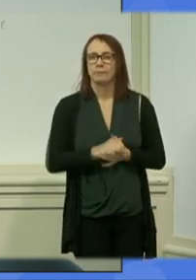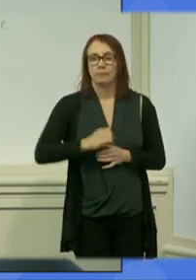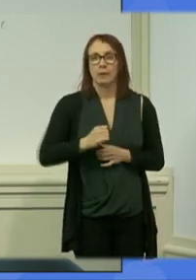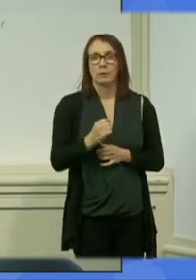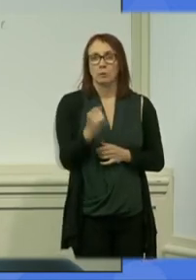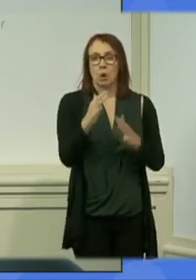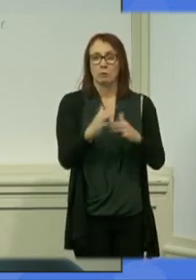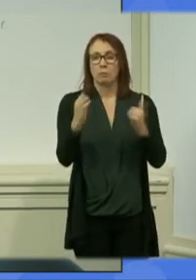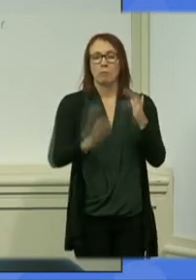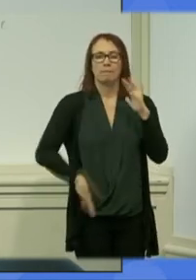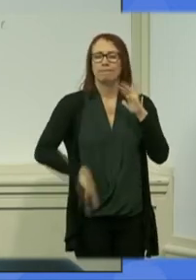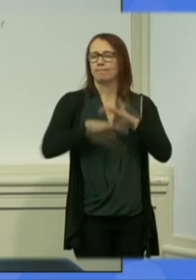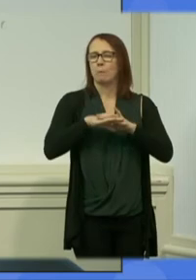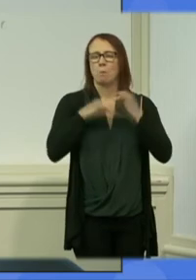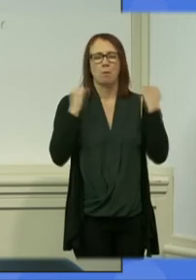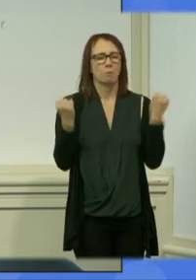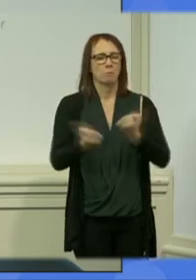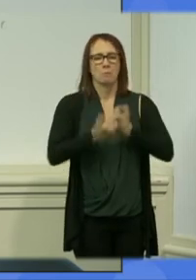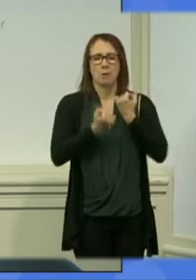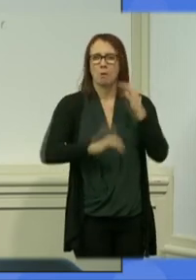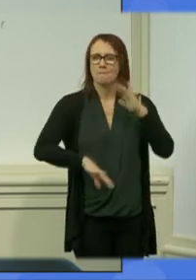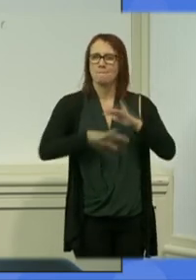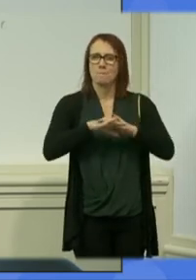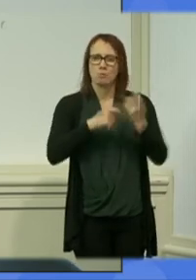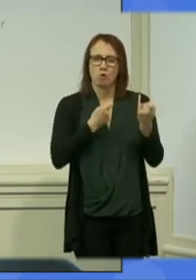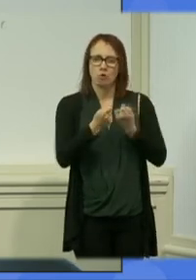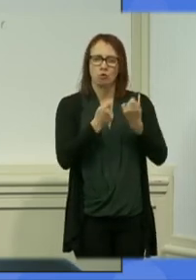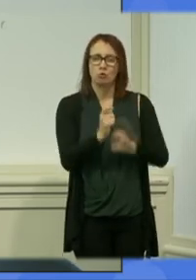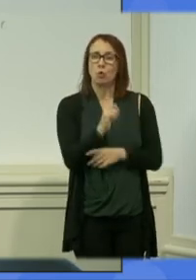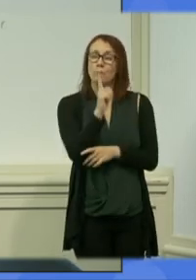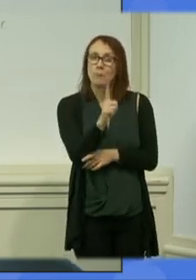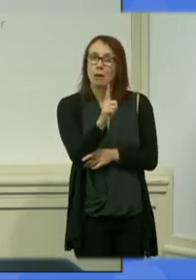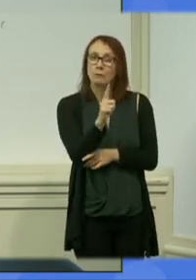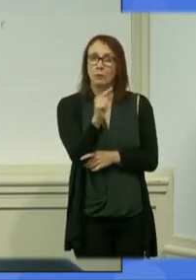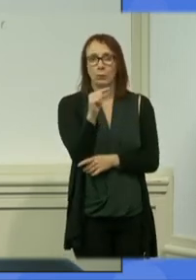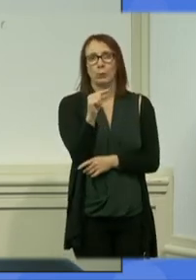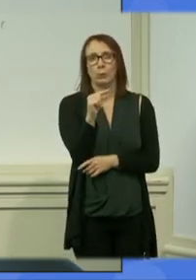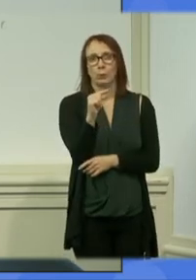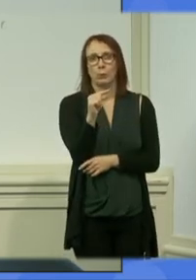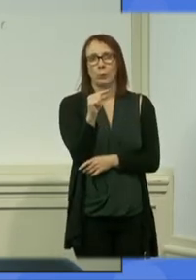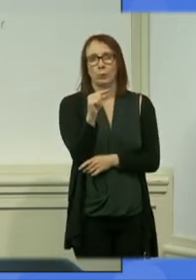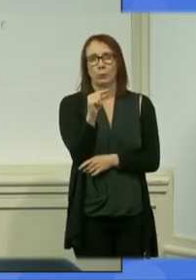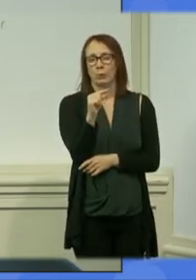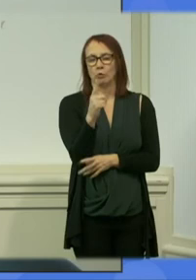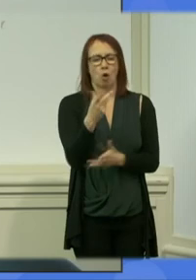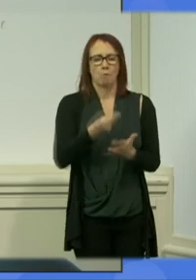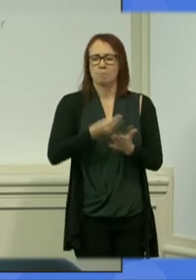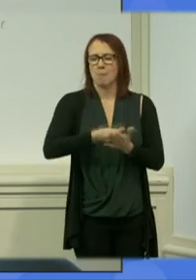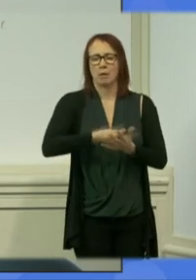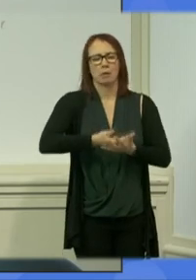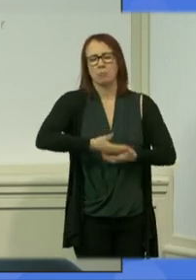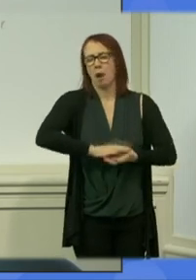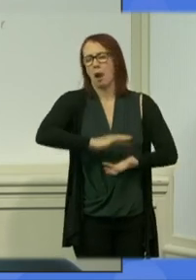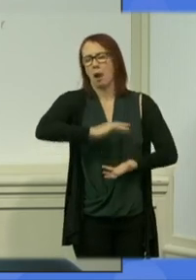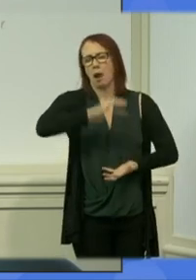has complete and total power over those. But they tend to be small beer, with the best will in the world. You don't make a lot of money out of